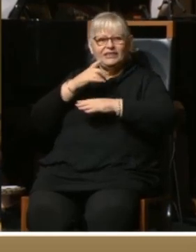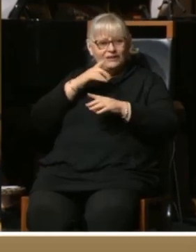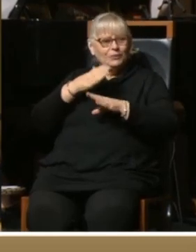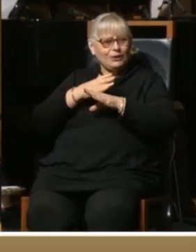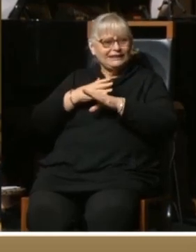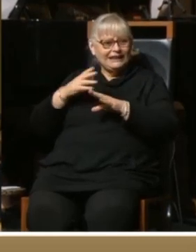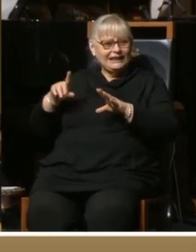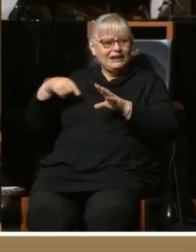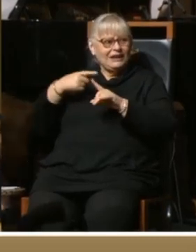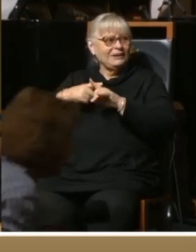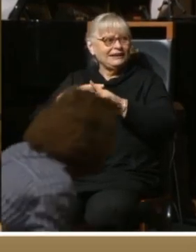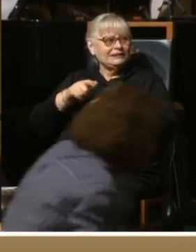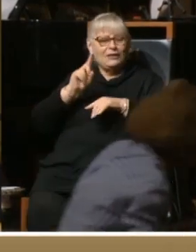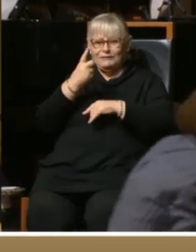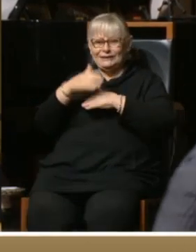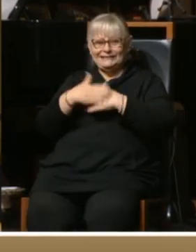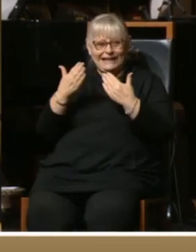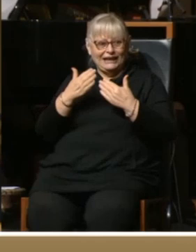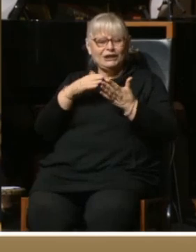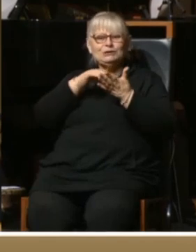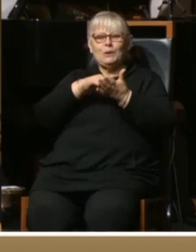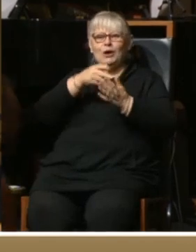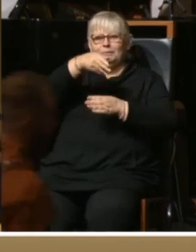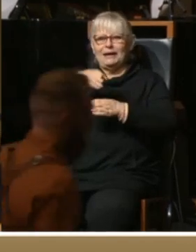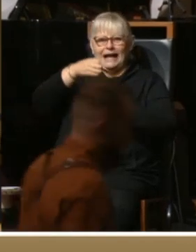here since day one to help cut the cake.